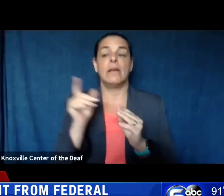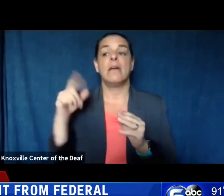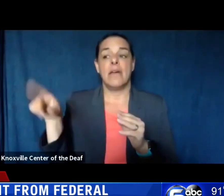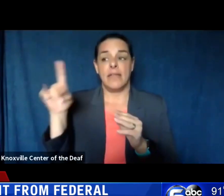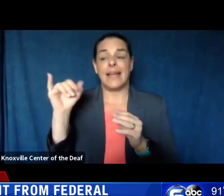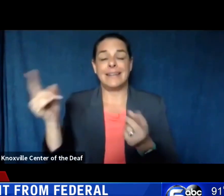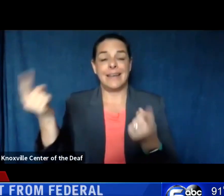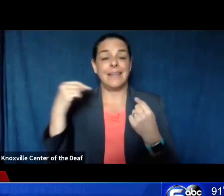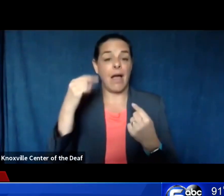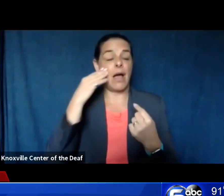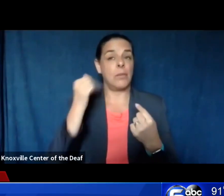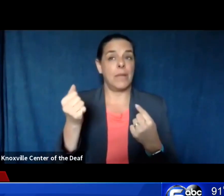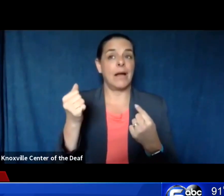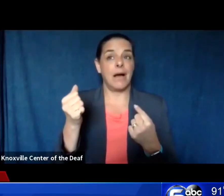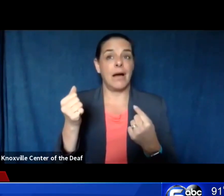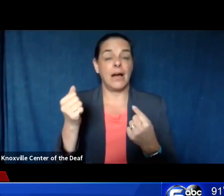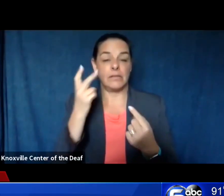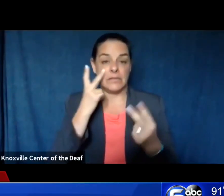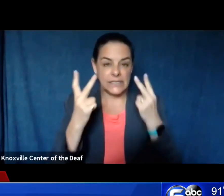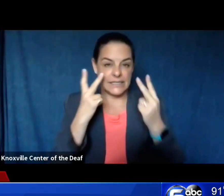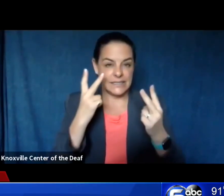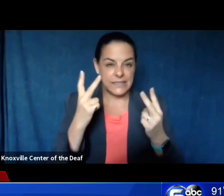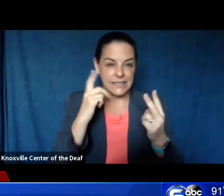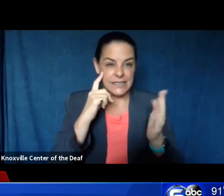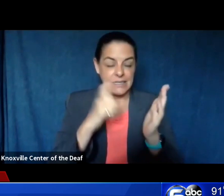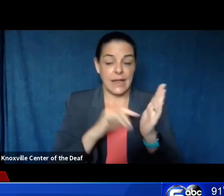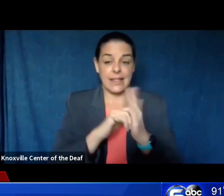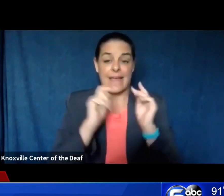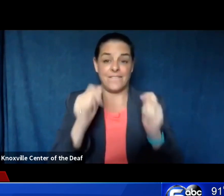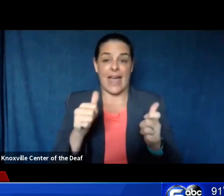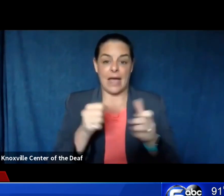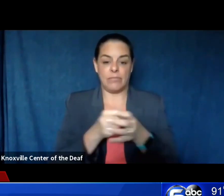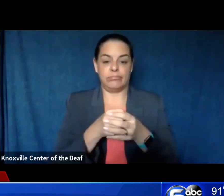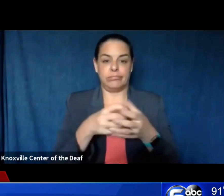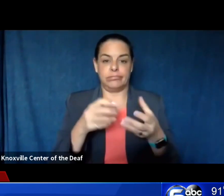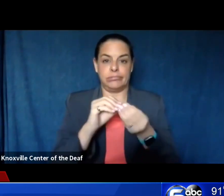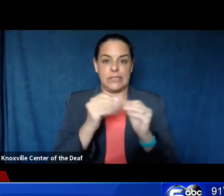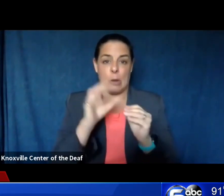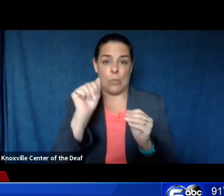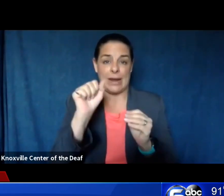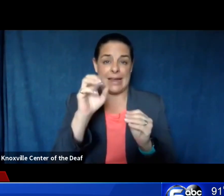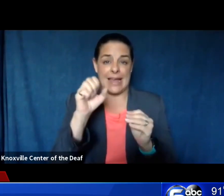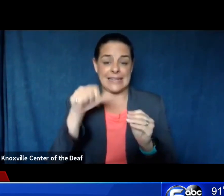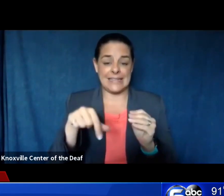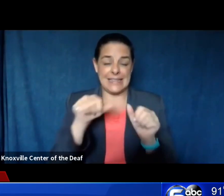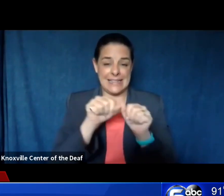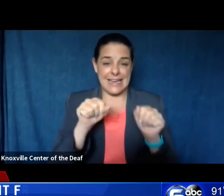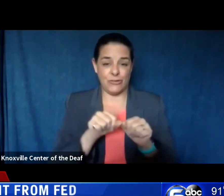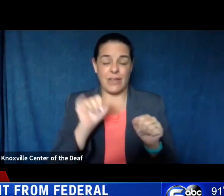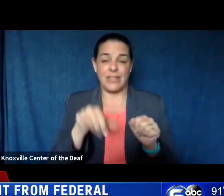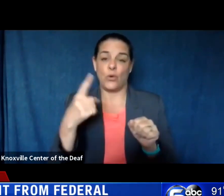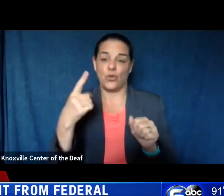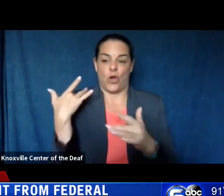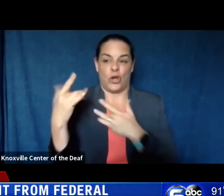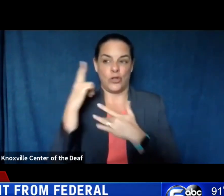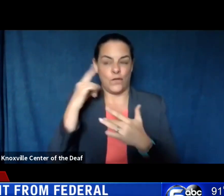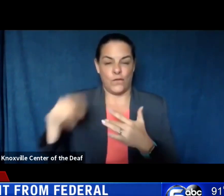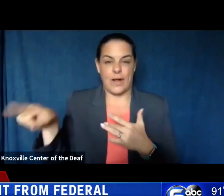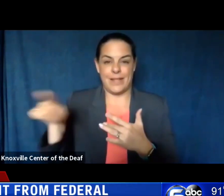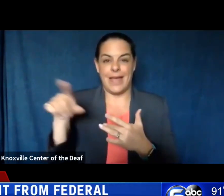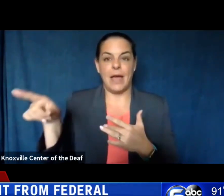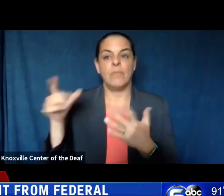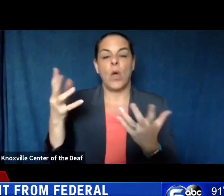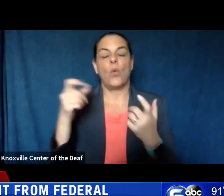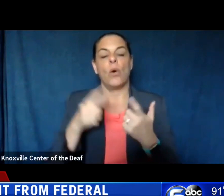come because of seeing the rapid growth in cases in this area, and that was a concern to them, and wanted to